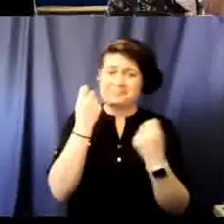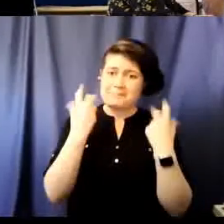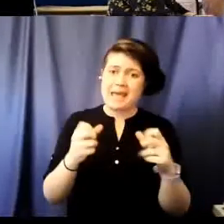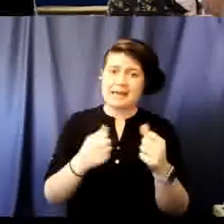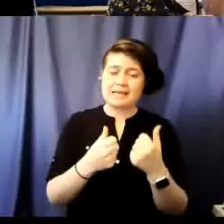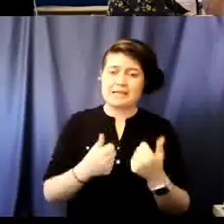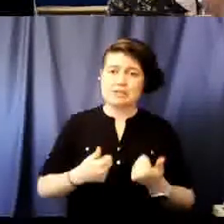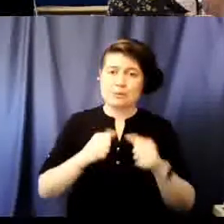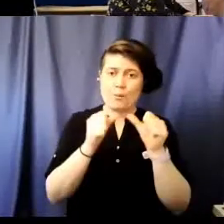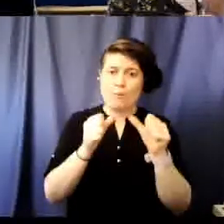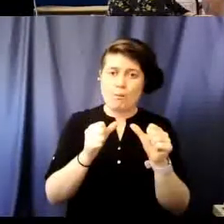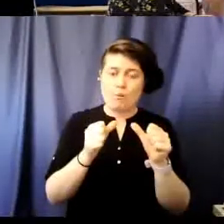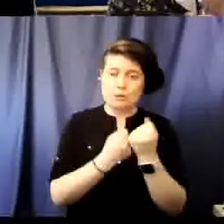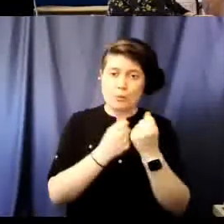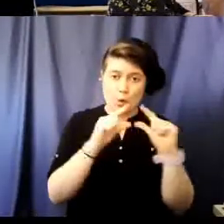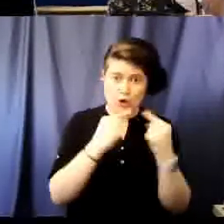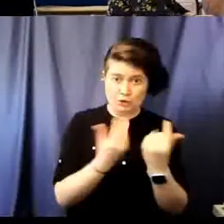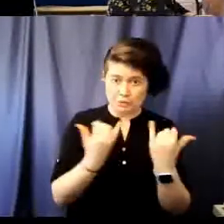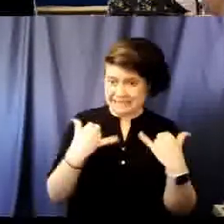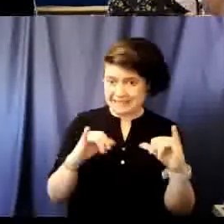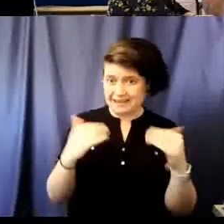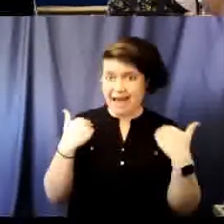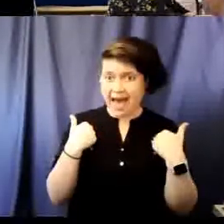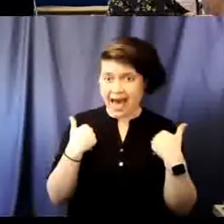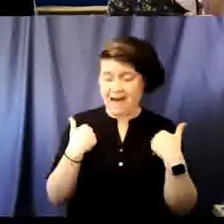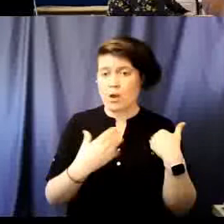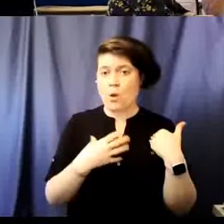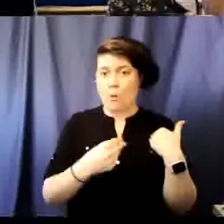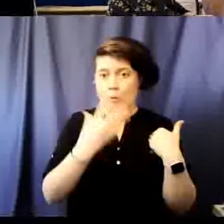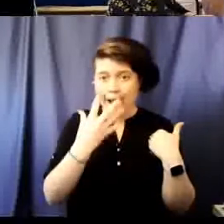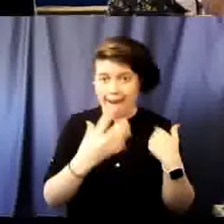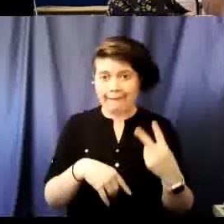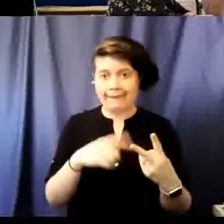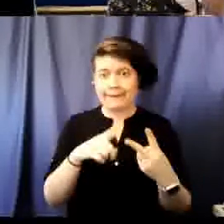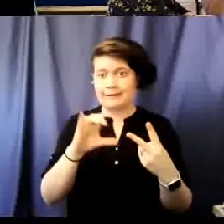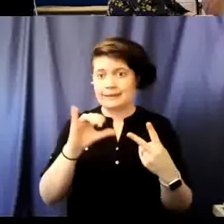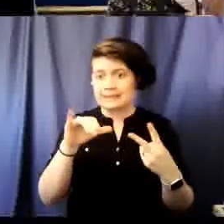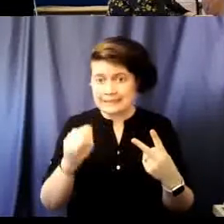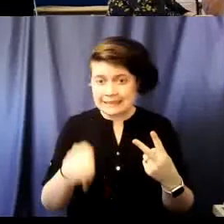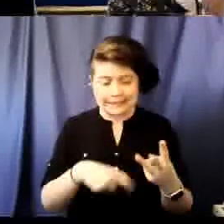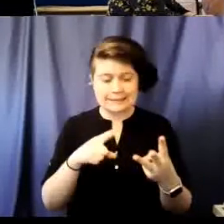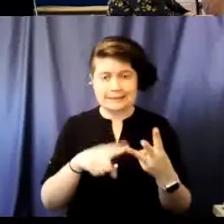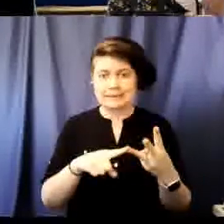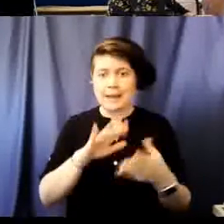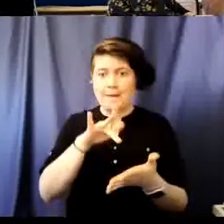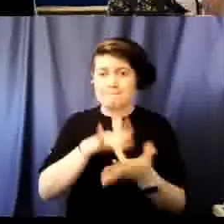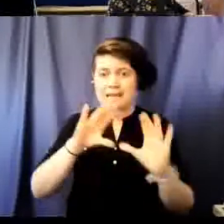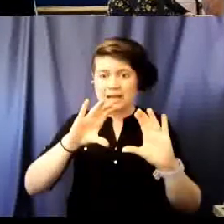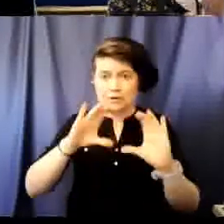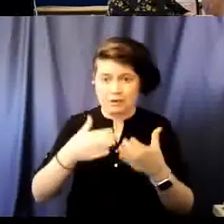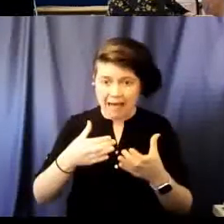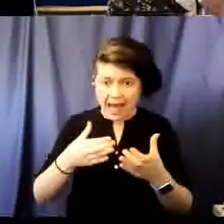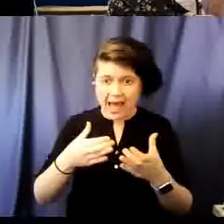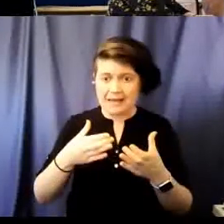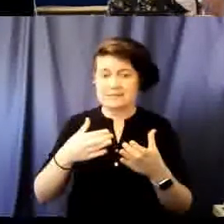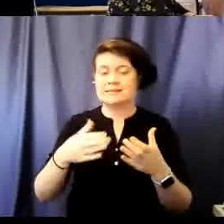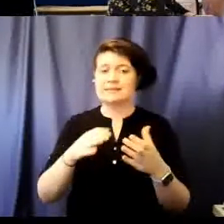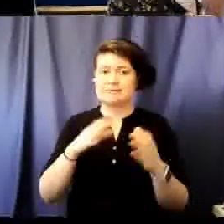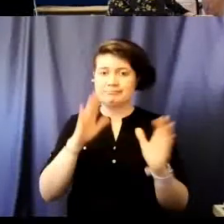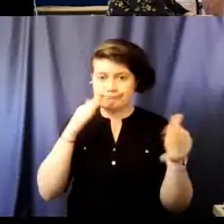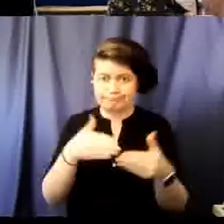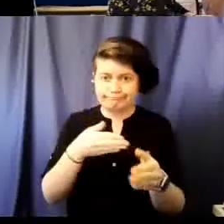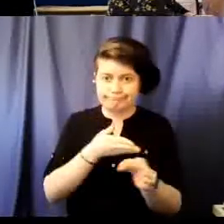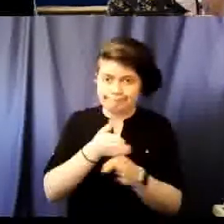heterosexual, middle to lower class, cis women centered. If this continues to be the case, participants from